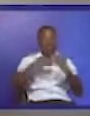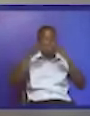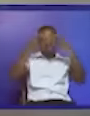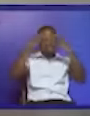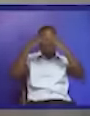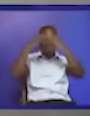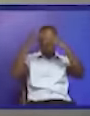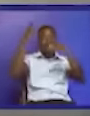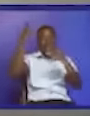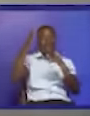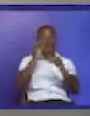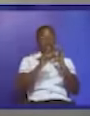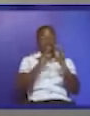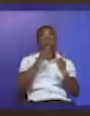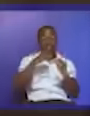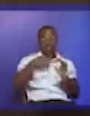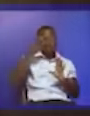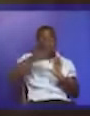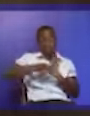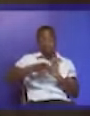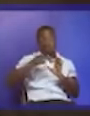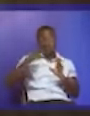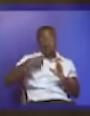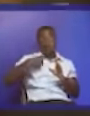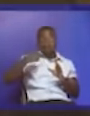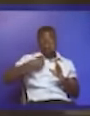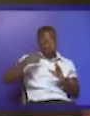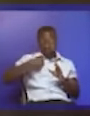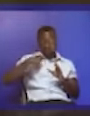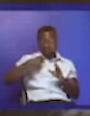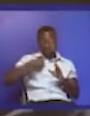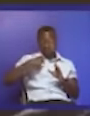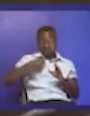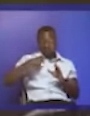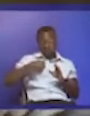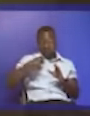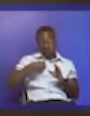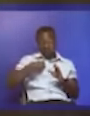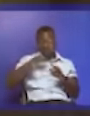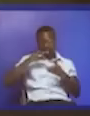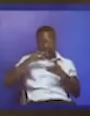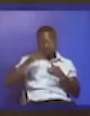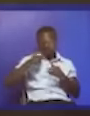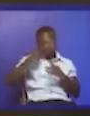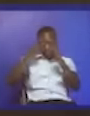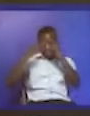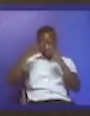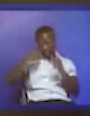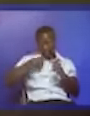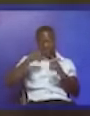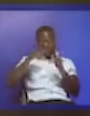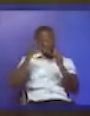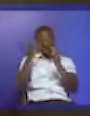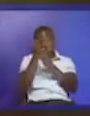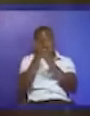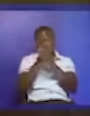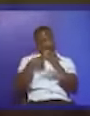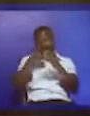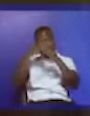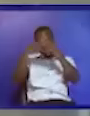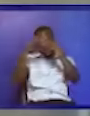it concerns me, my say and my impute must be part of it. And my impute is that which the word of God says should